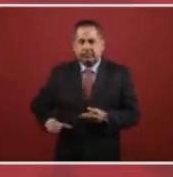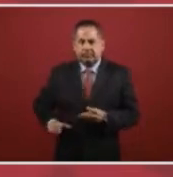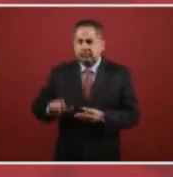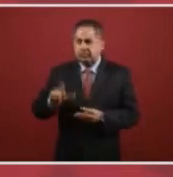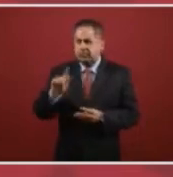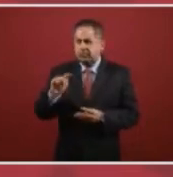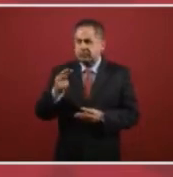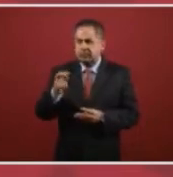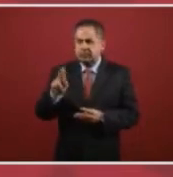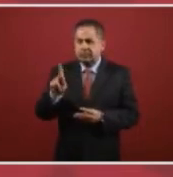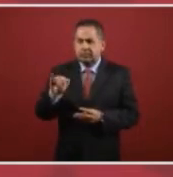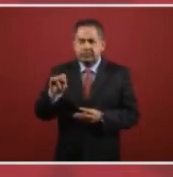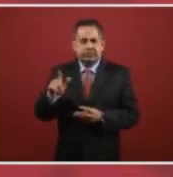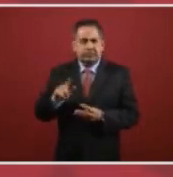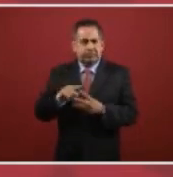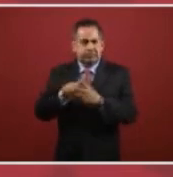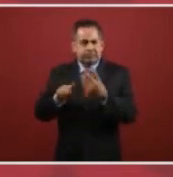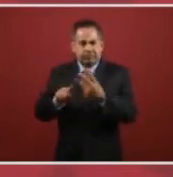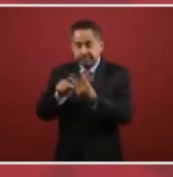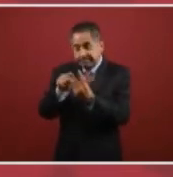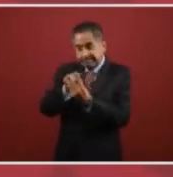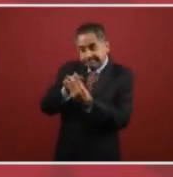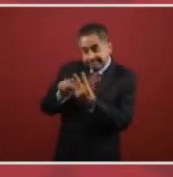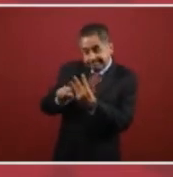Luther King, Martin Luther King.